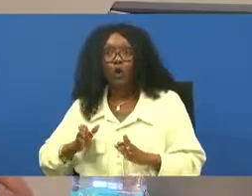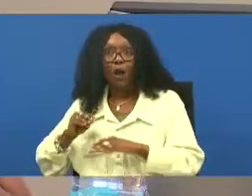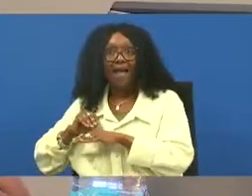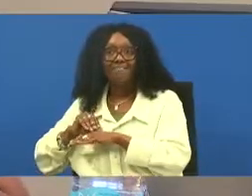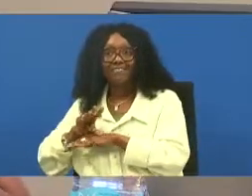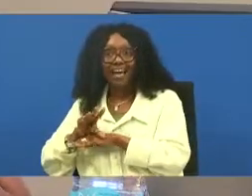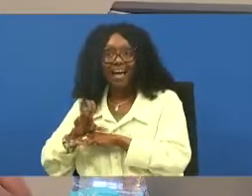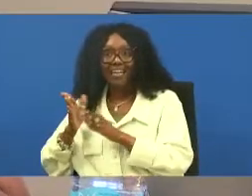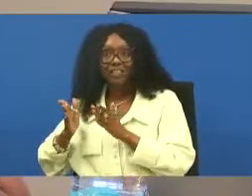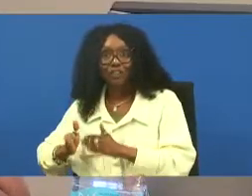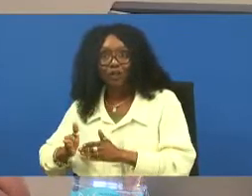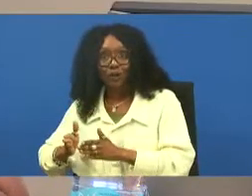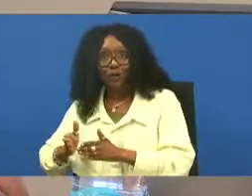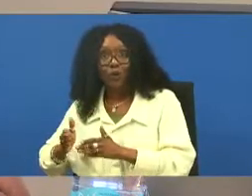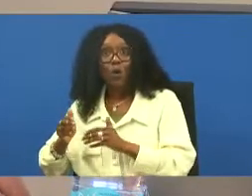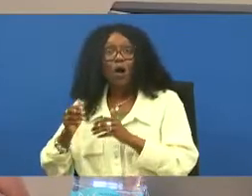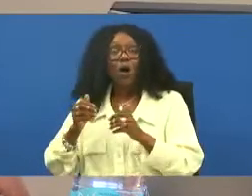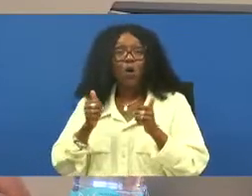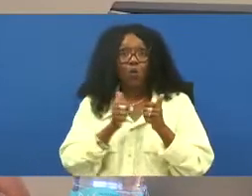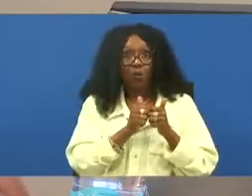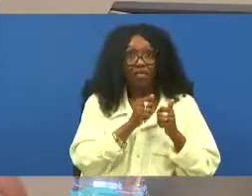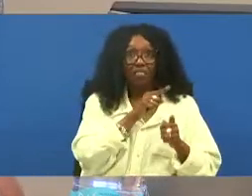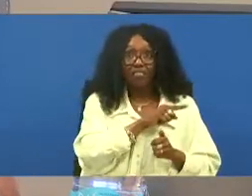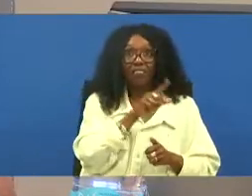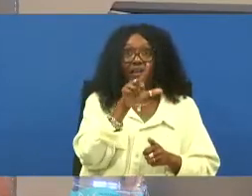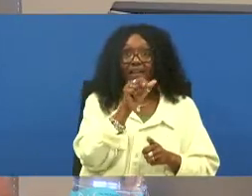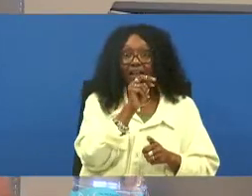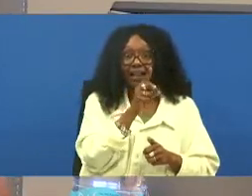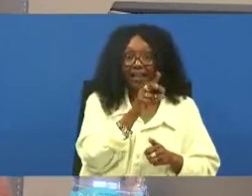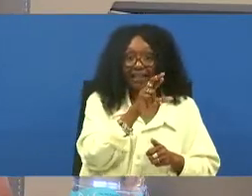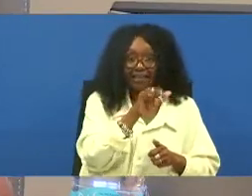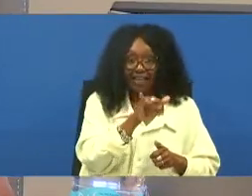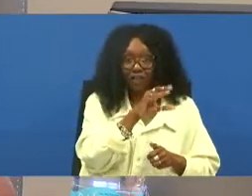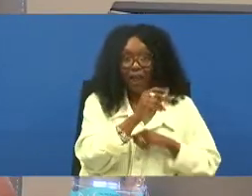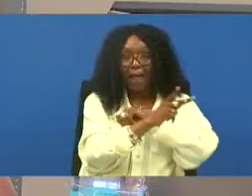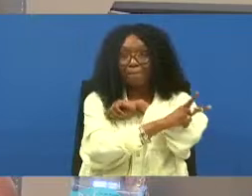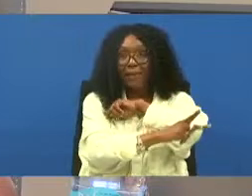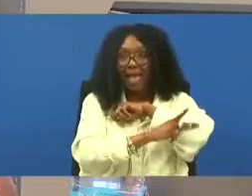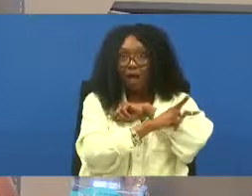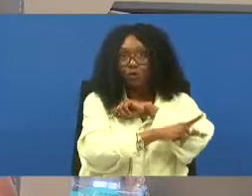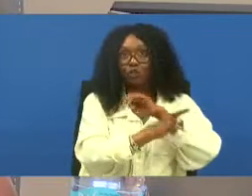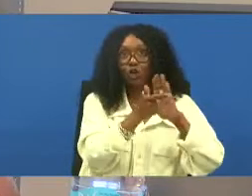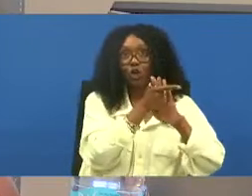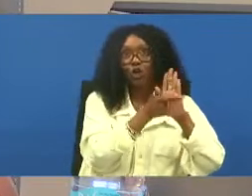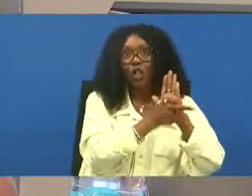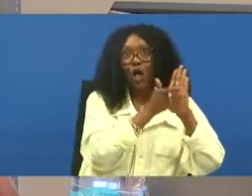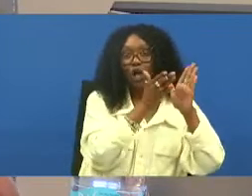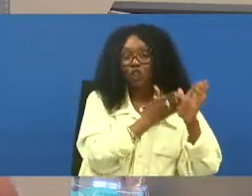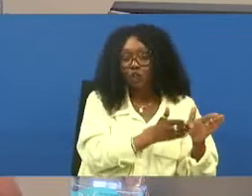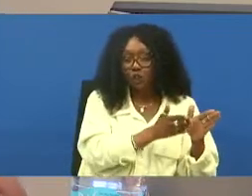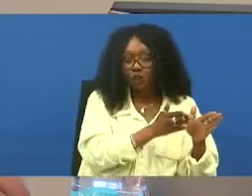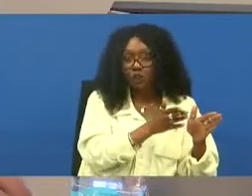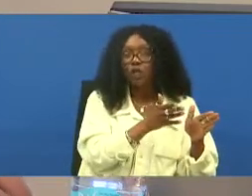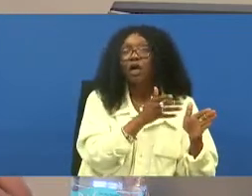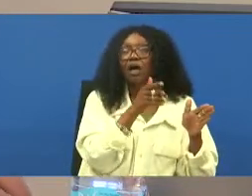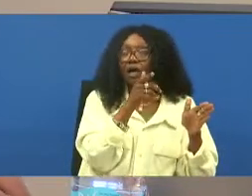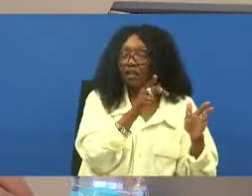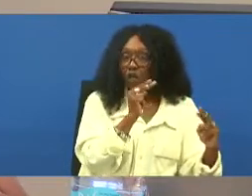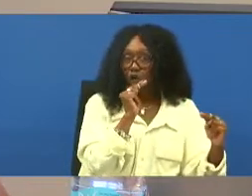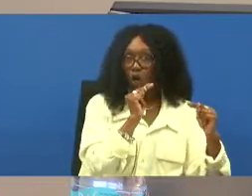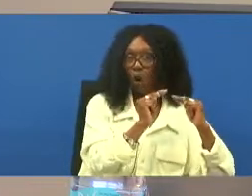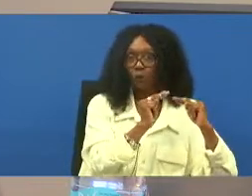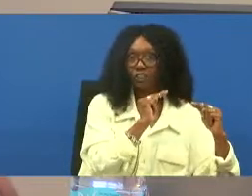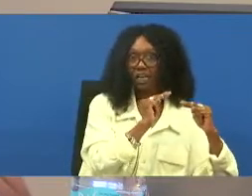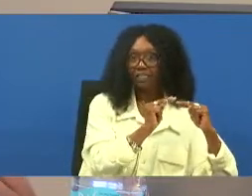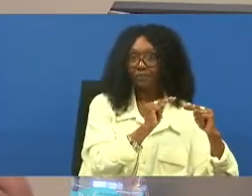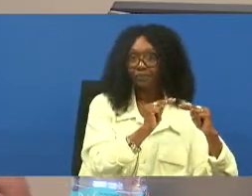Finally, assist together with Mr. Landry and the parish attorney in negotiation of a contract with the developer.